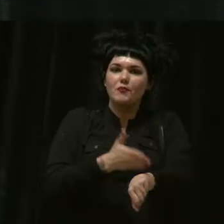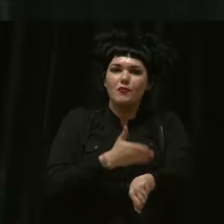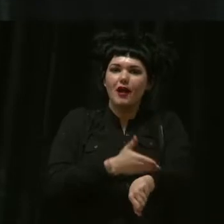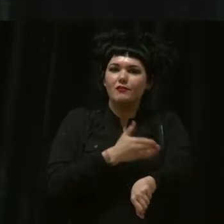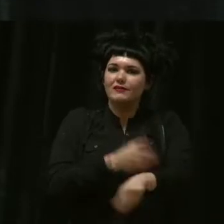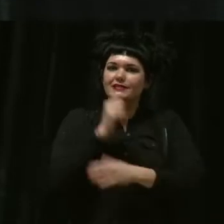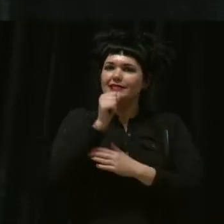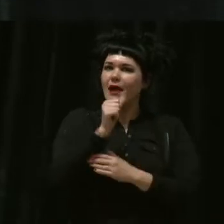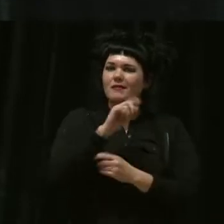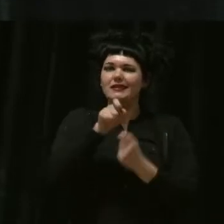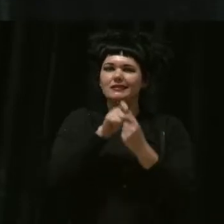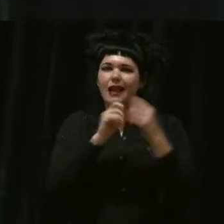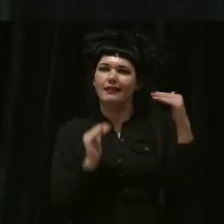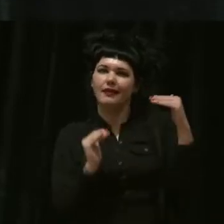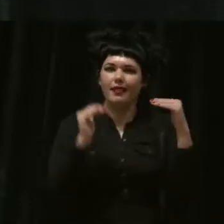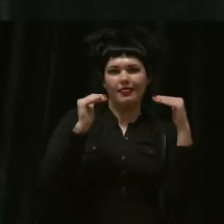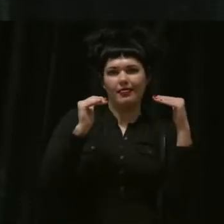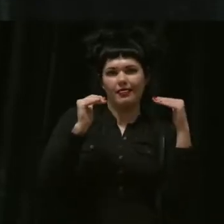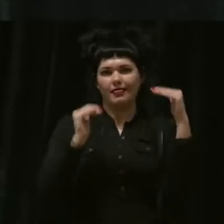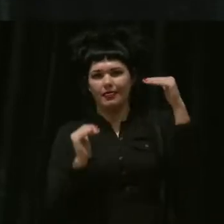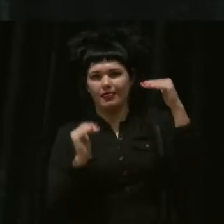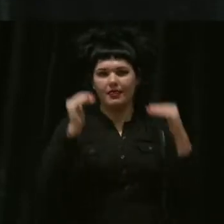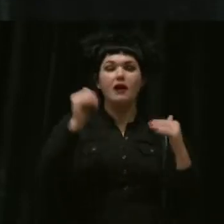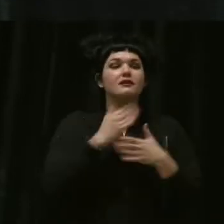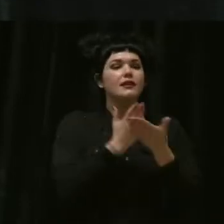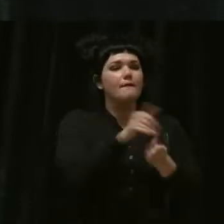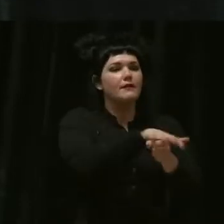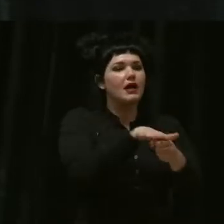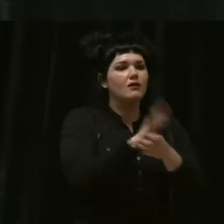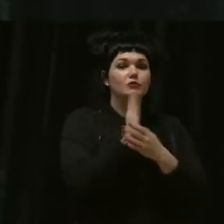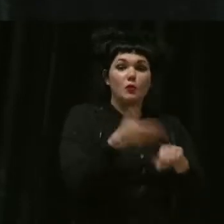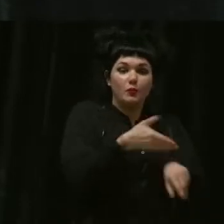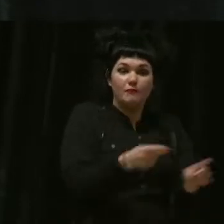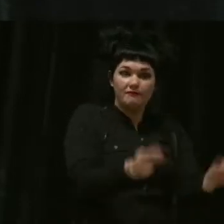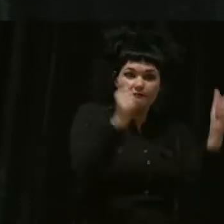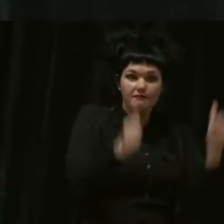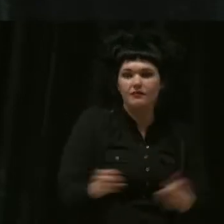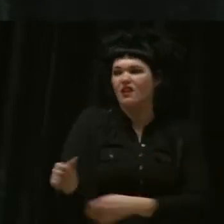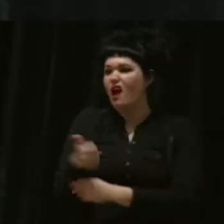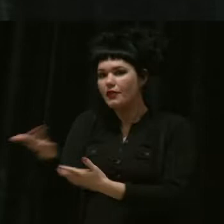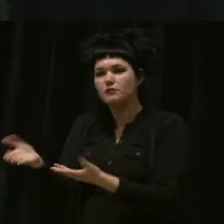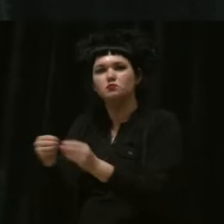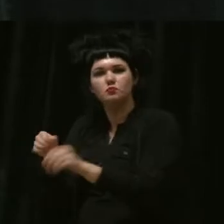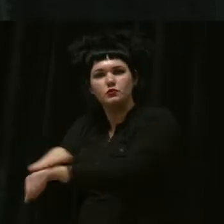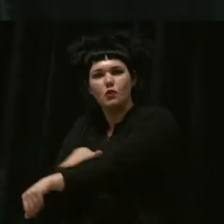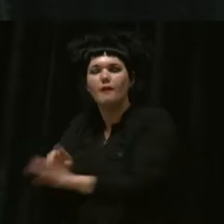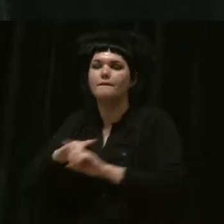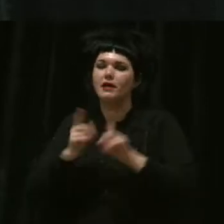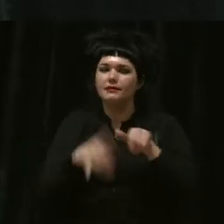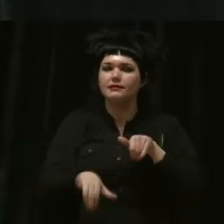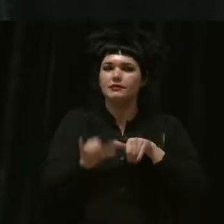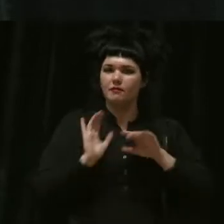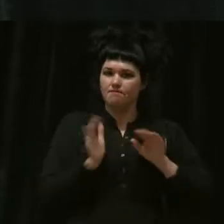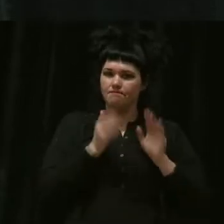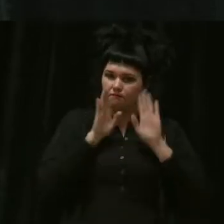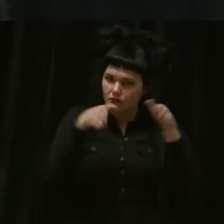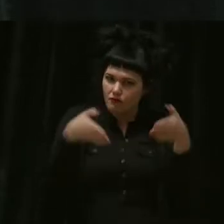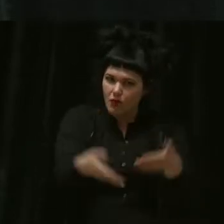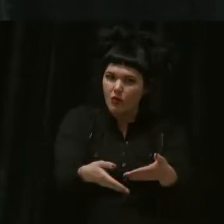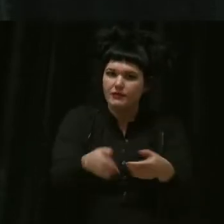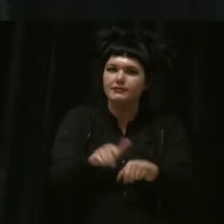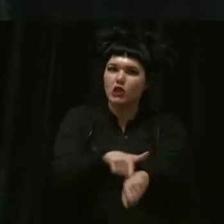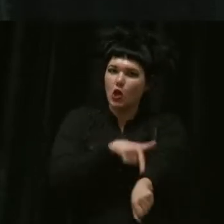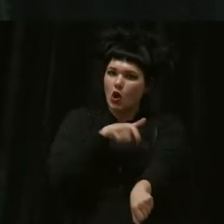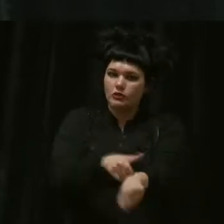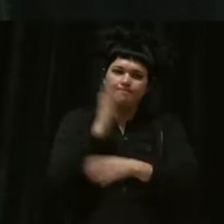uneven. We'll make progress faster in some spaces than others, but yet with a sustained,